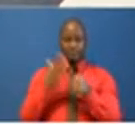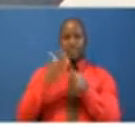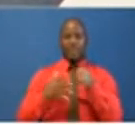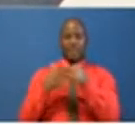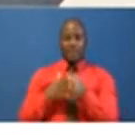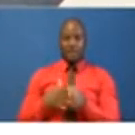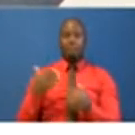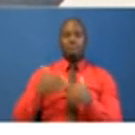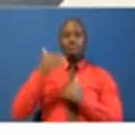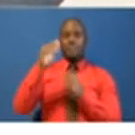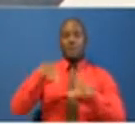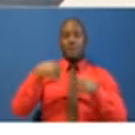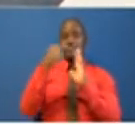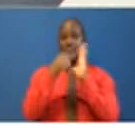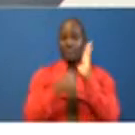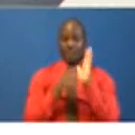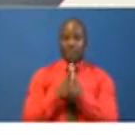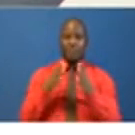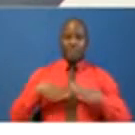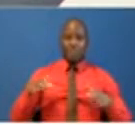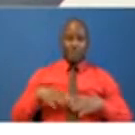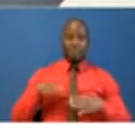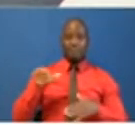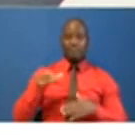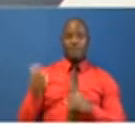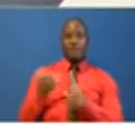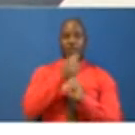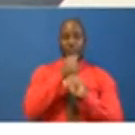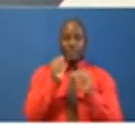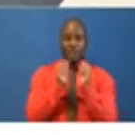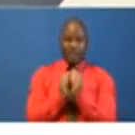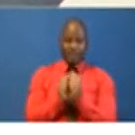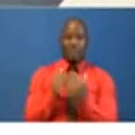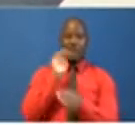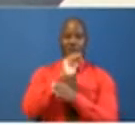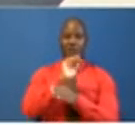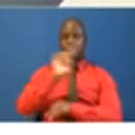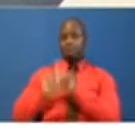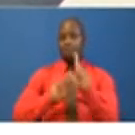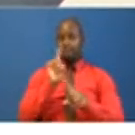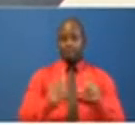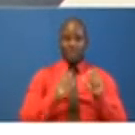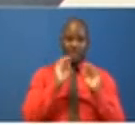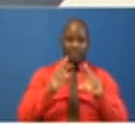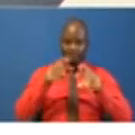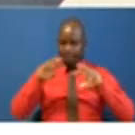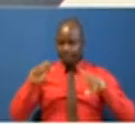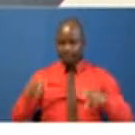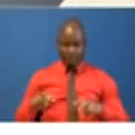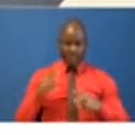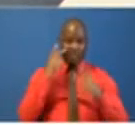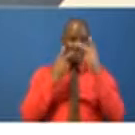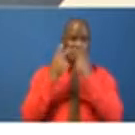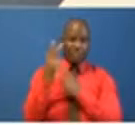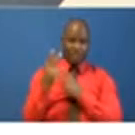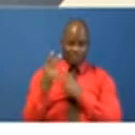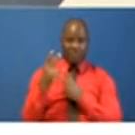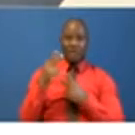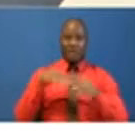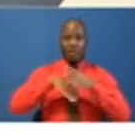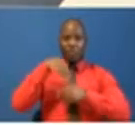forward their agenda now ruby residents this evening will get a chance to ask some of the questions to interrogate the vision the